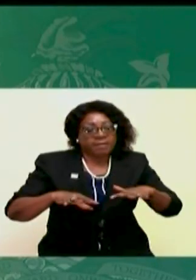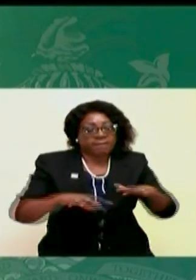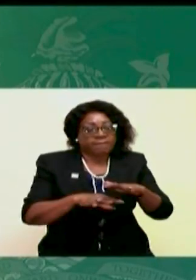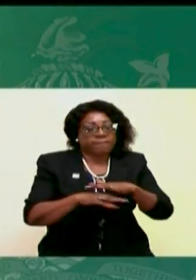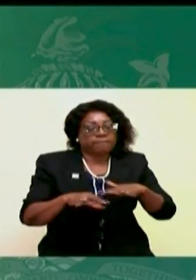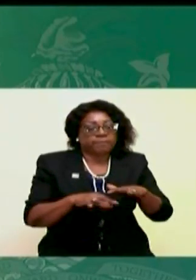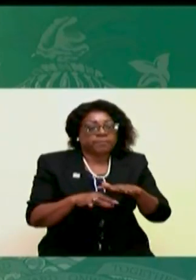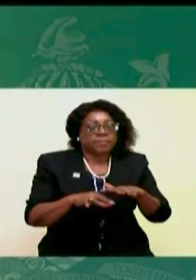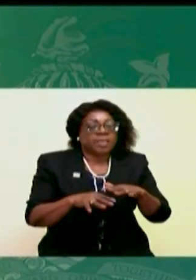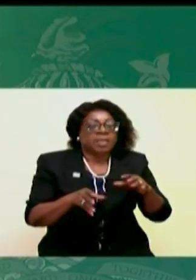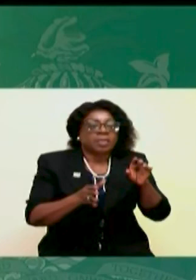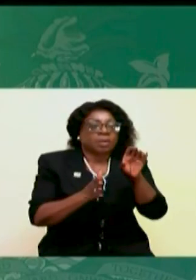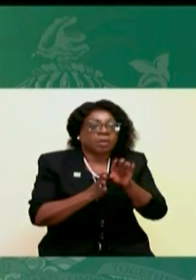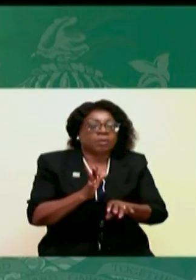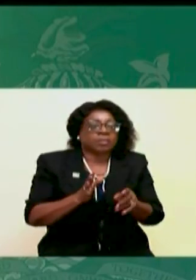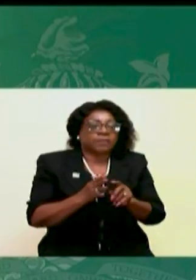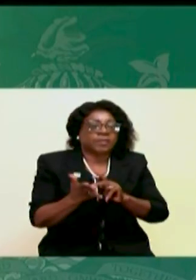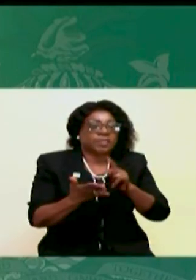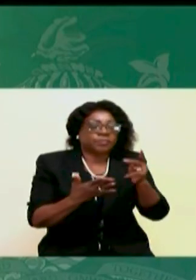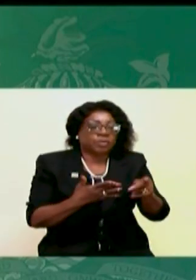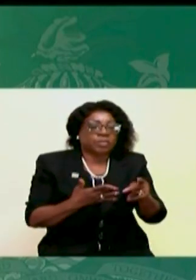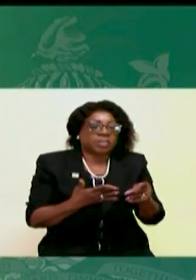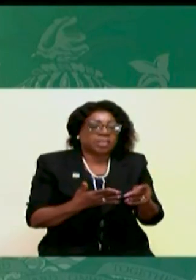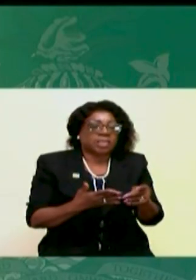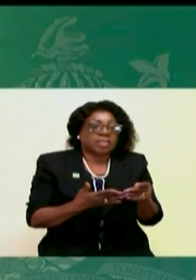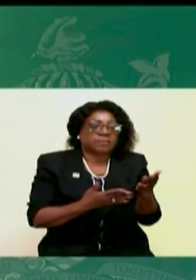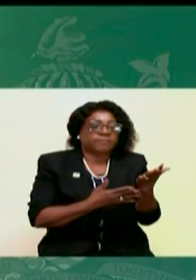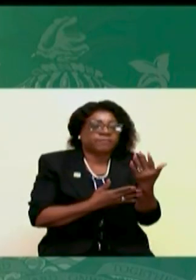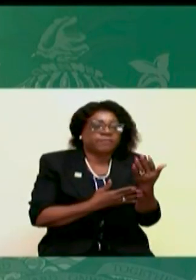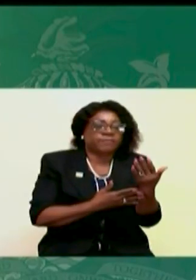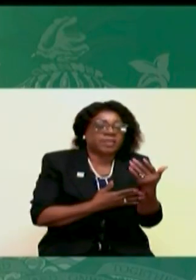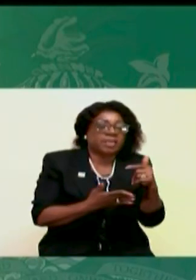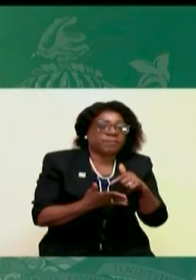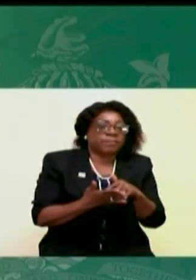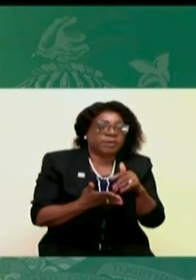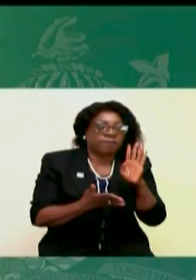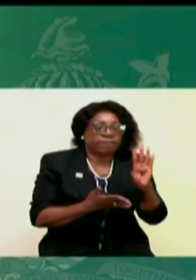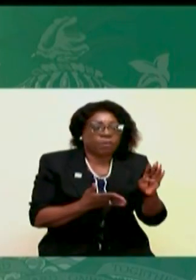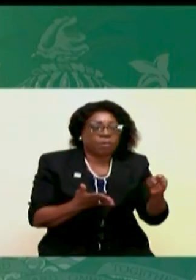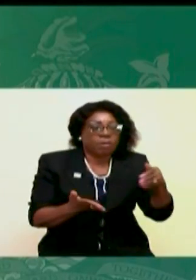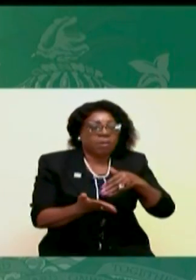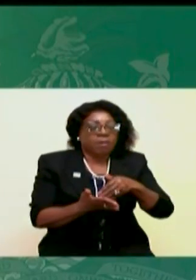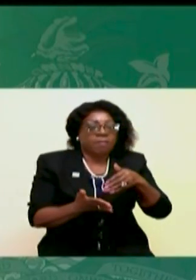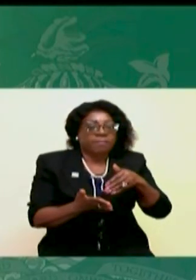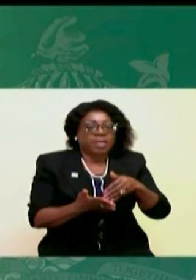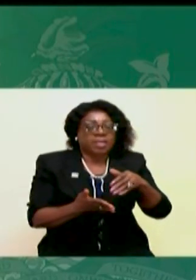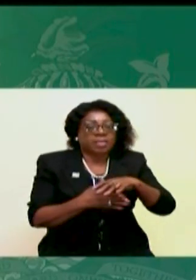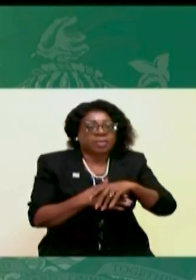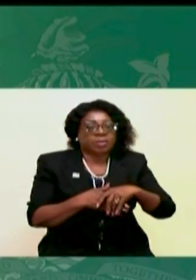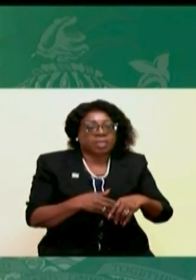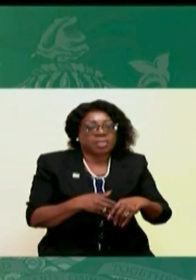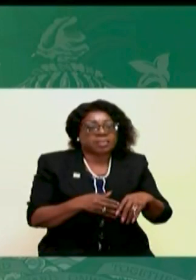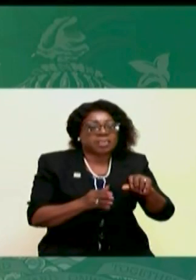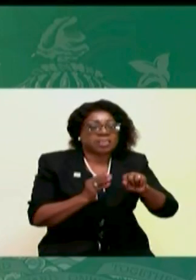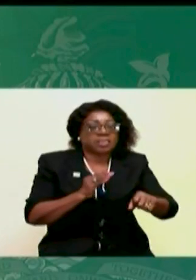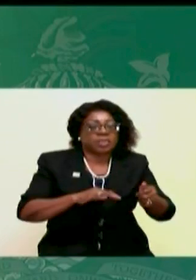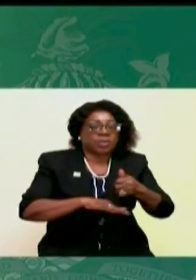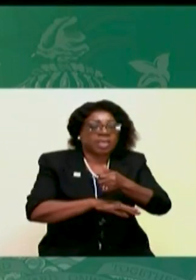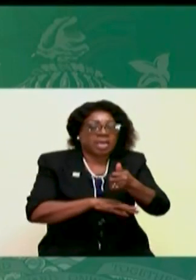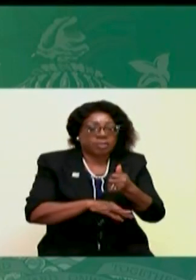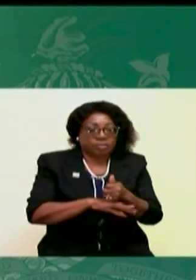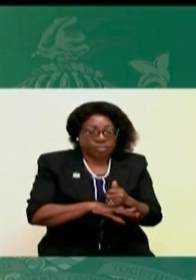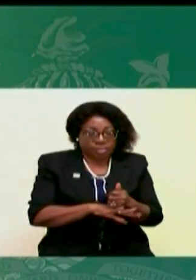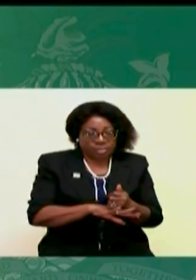the cost of this project is estimated at $15.4 million. In South Andrus, the road